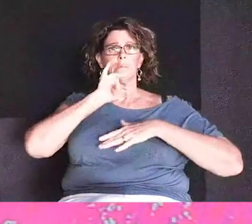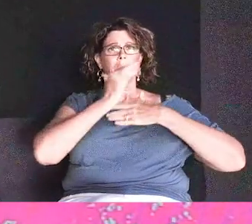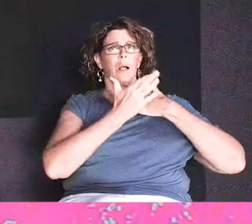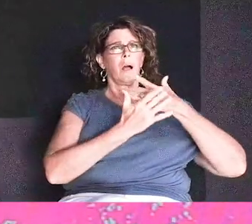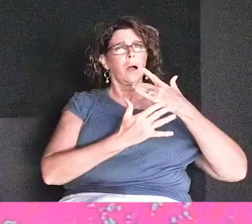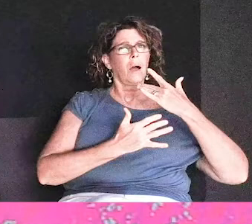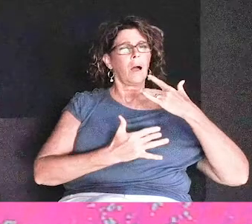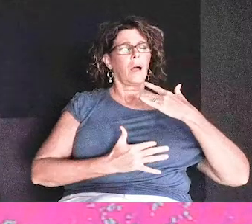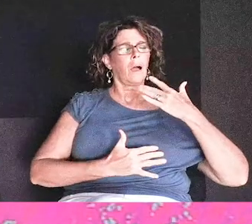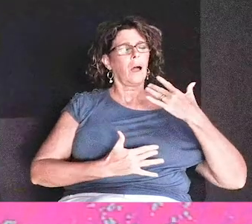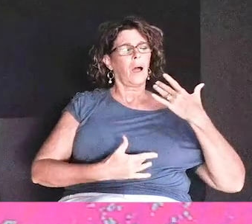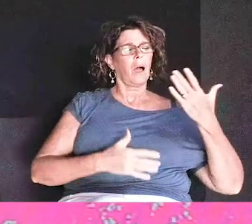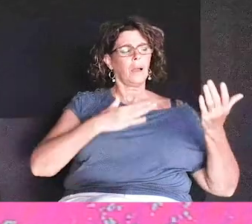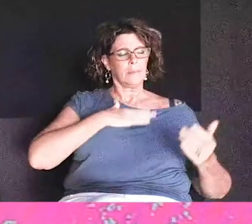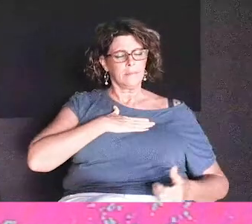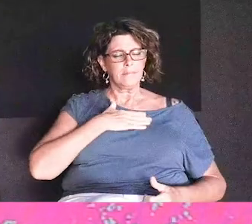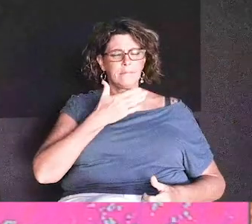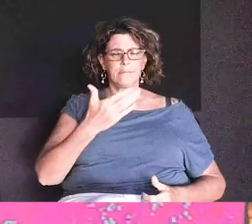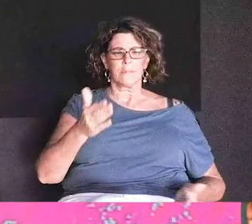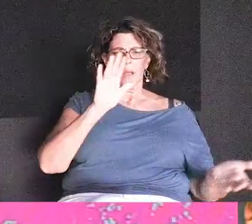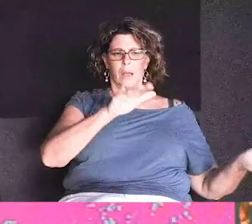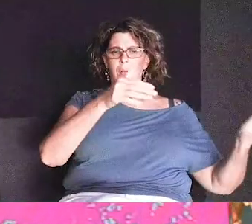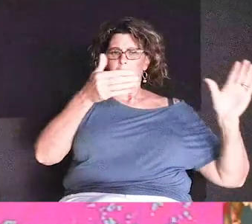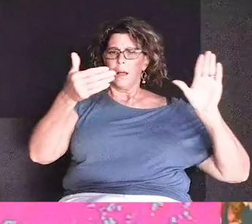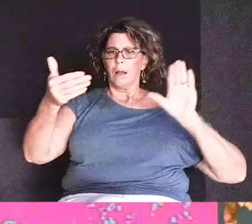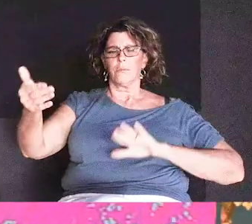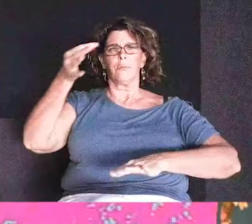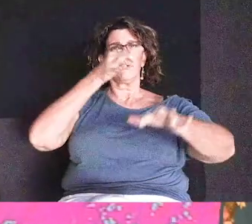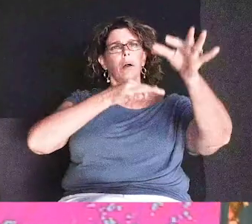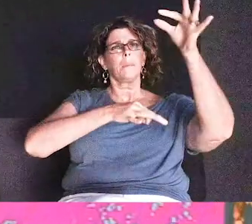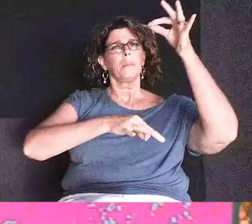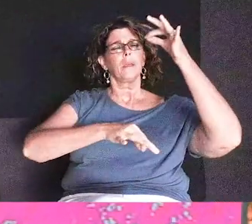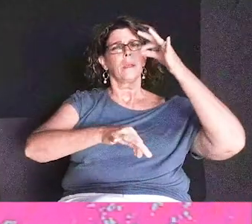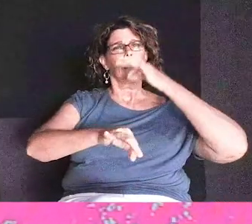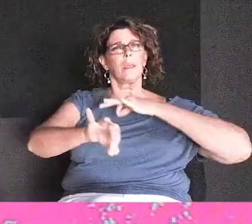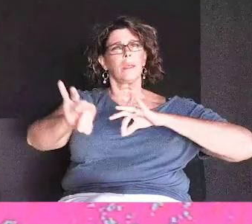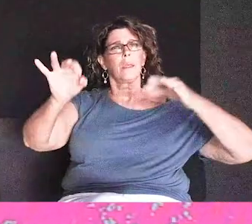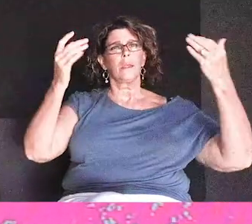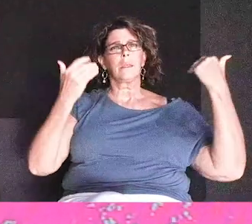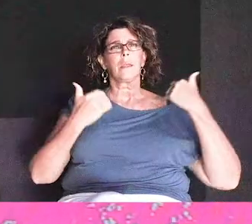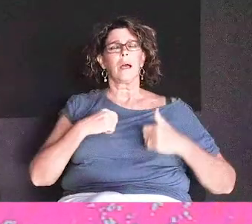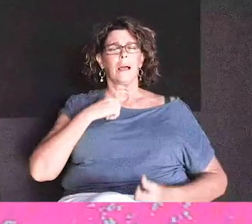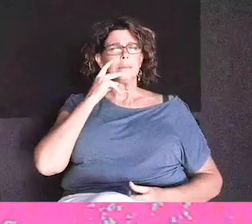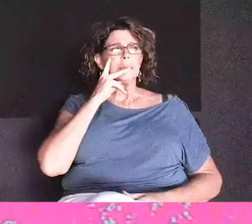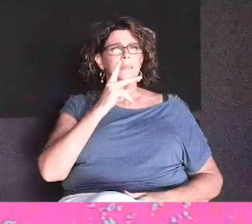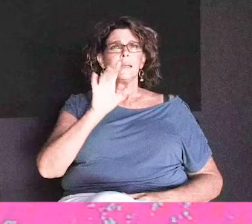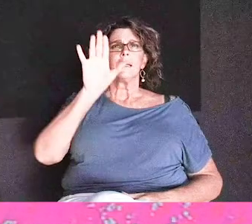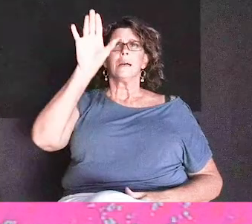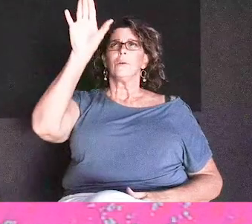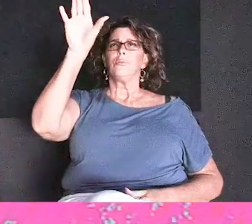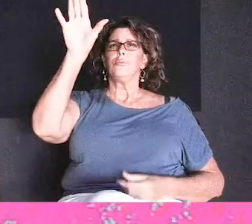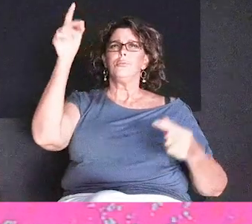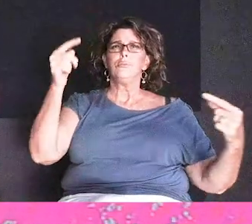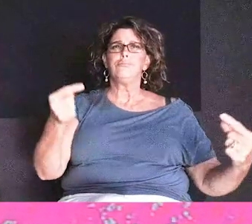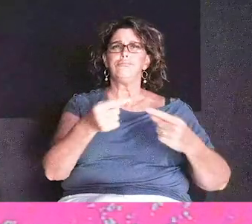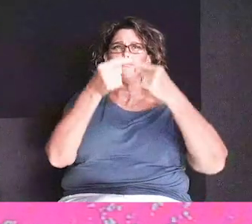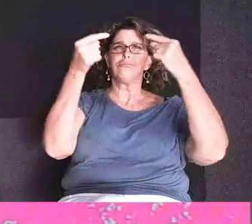Jesus bled and died for me. I see